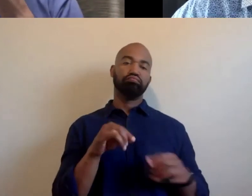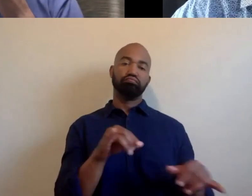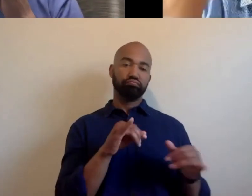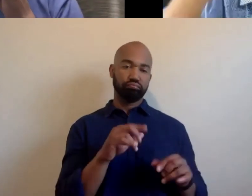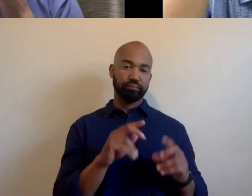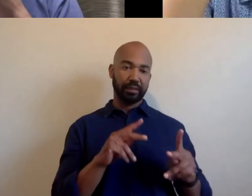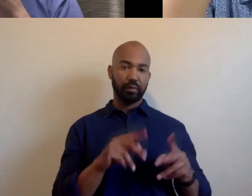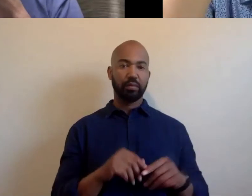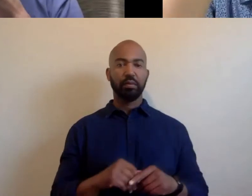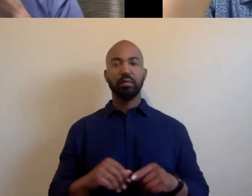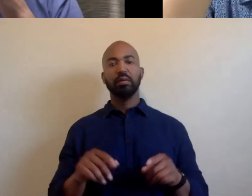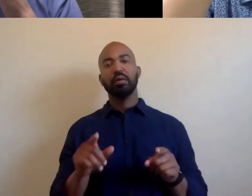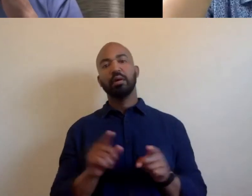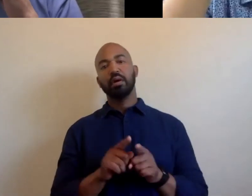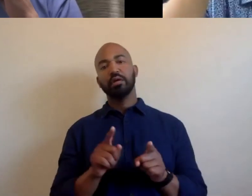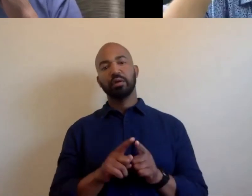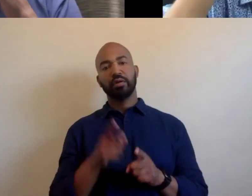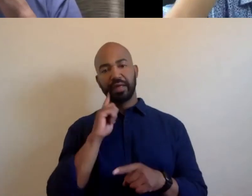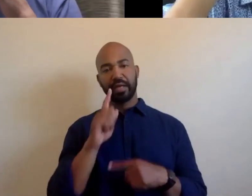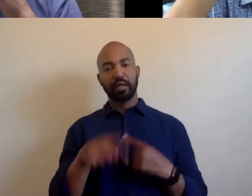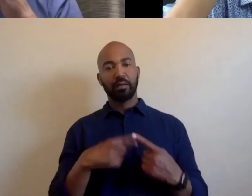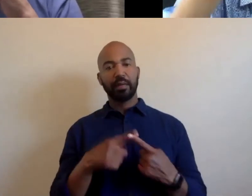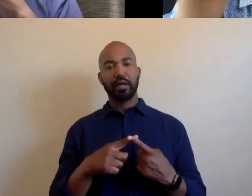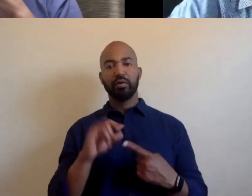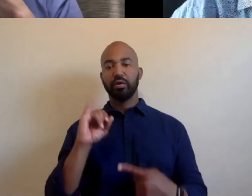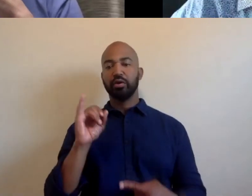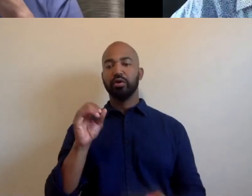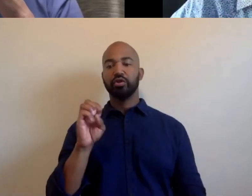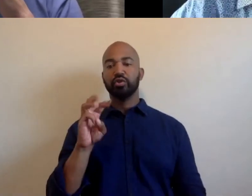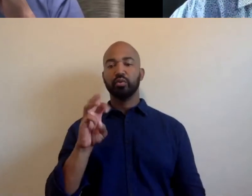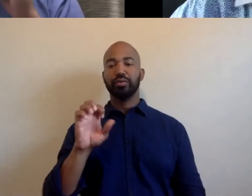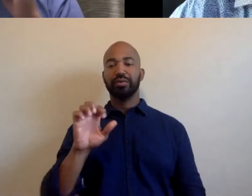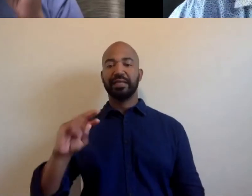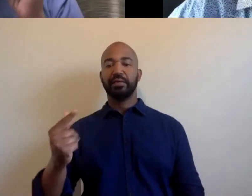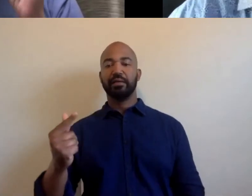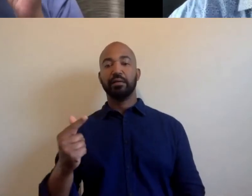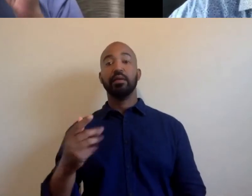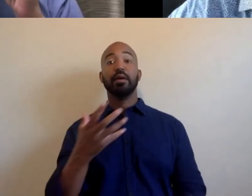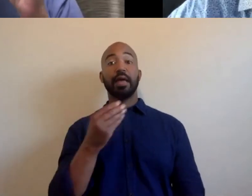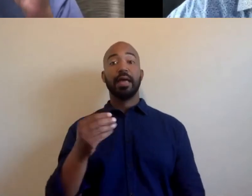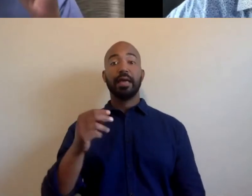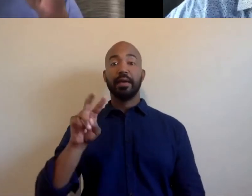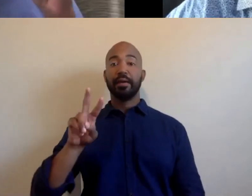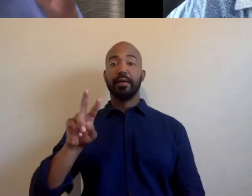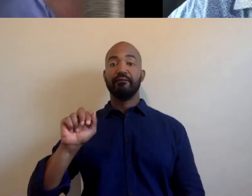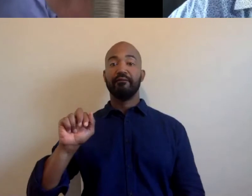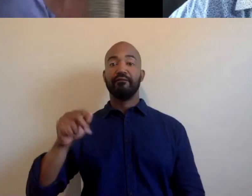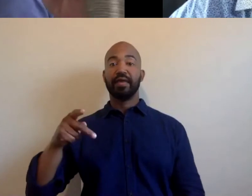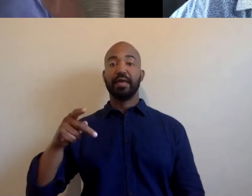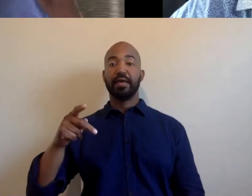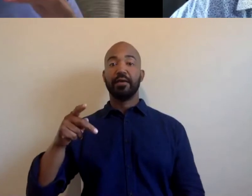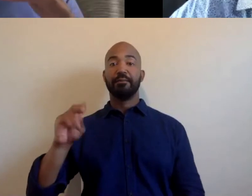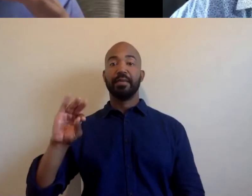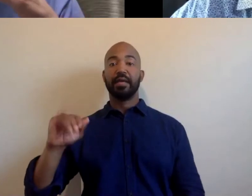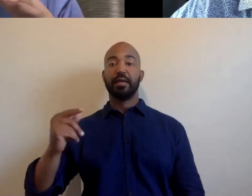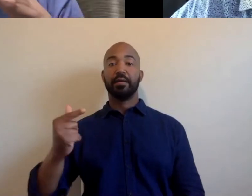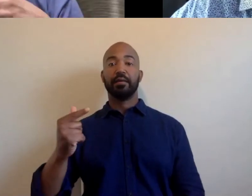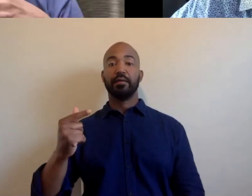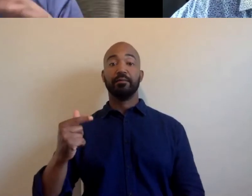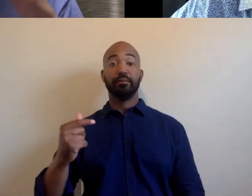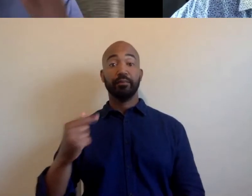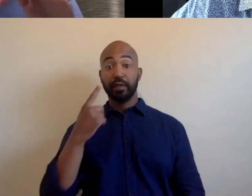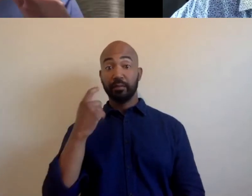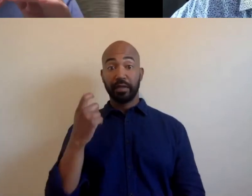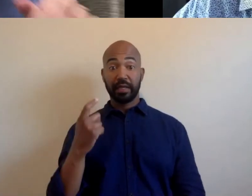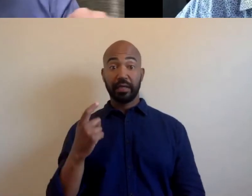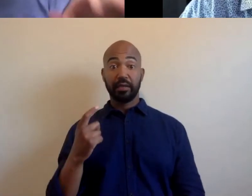thinking about juuling and about vaping this morning. Yeah. Just to bring that up, I mean, the nicotine content in our